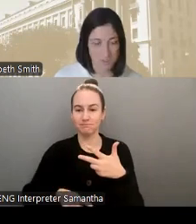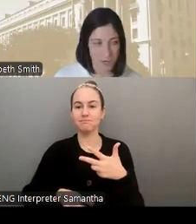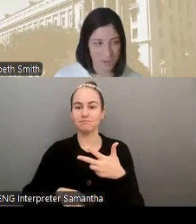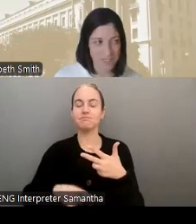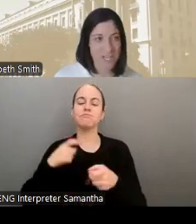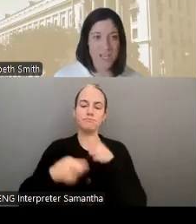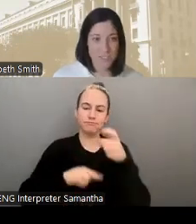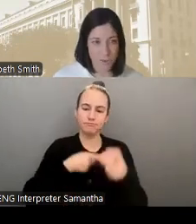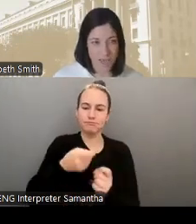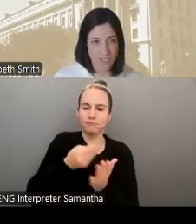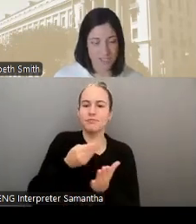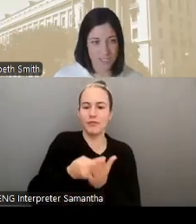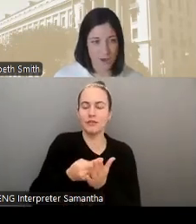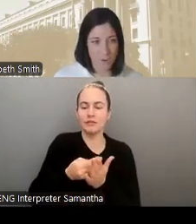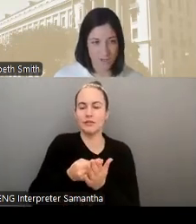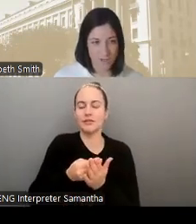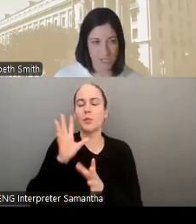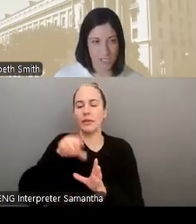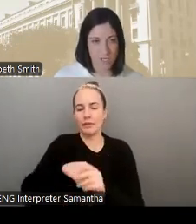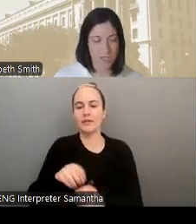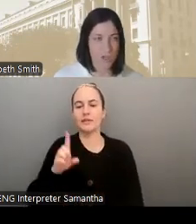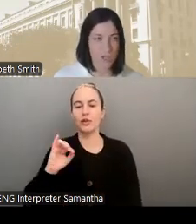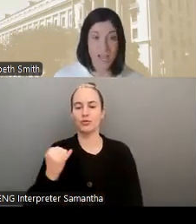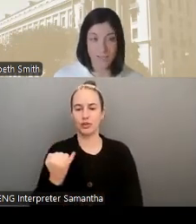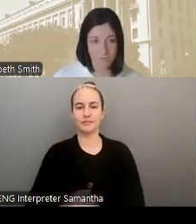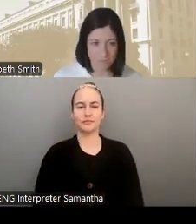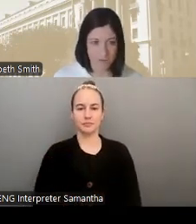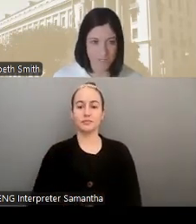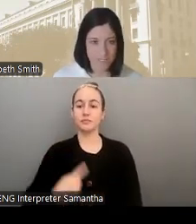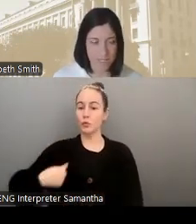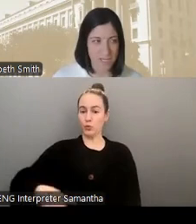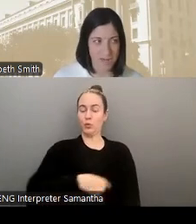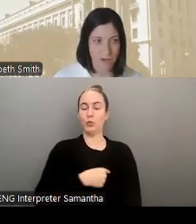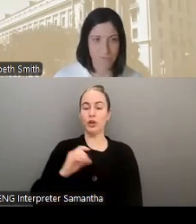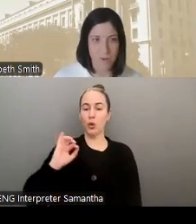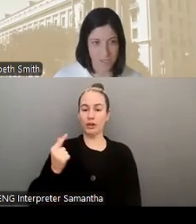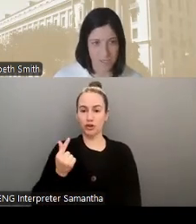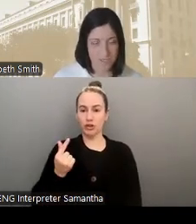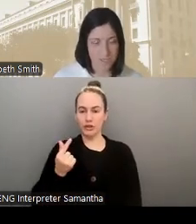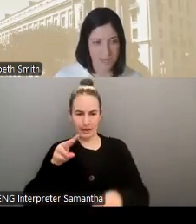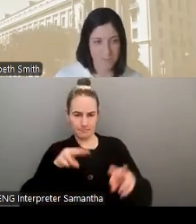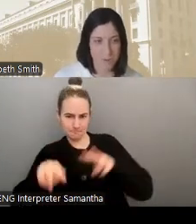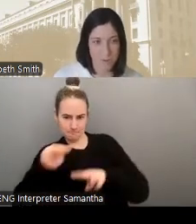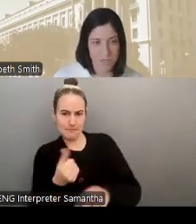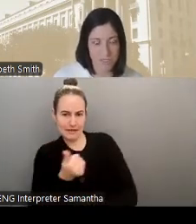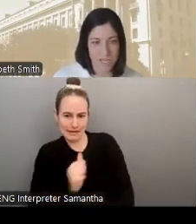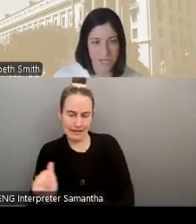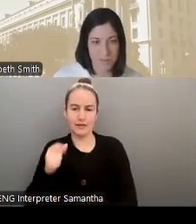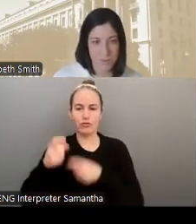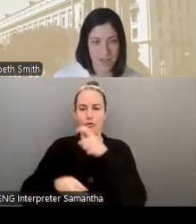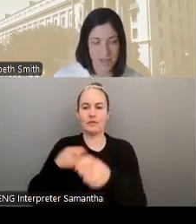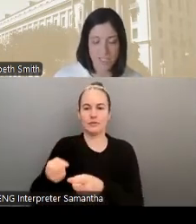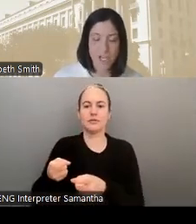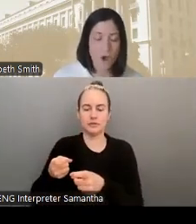within the department. So as the OIG, we can look at any of the grant funds that are given out from these components